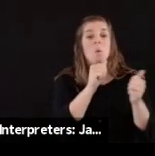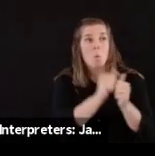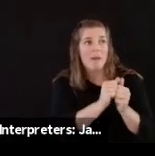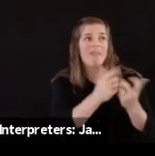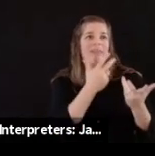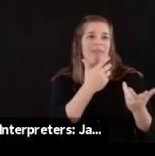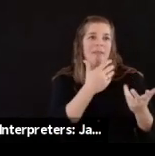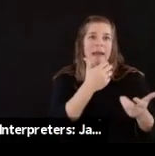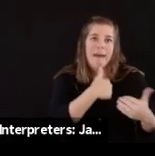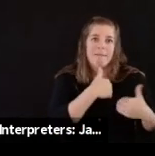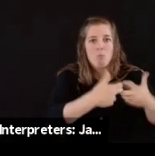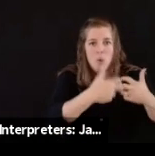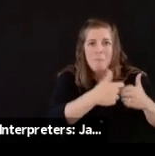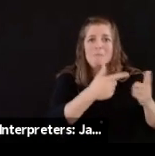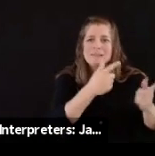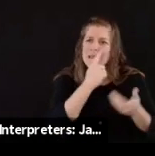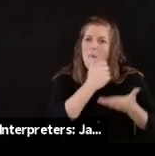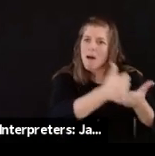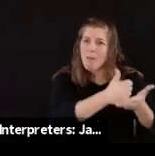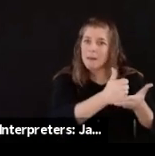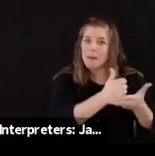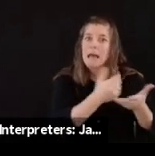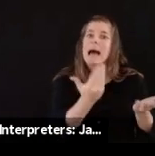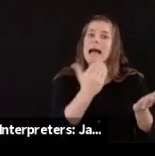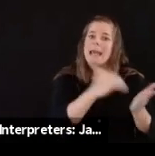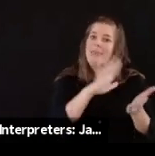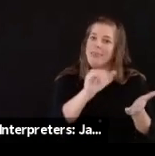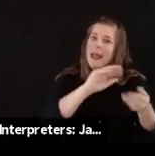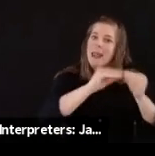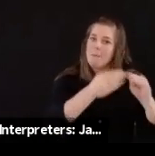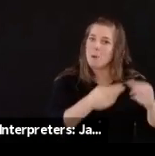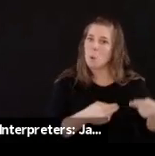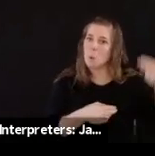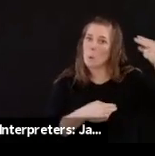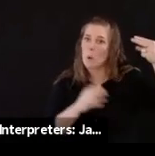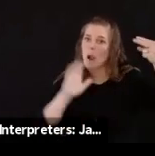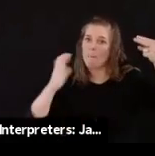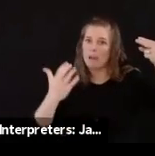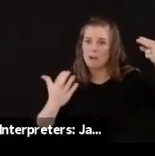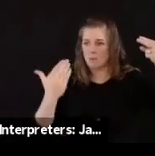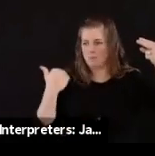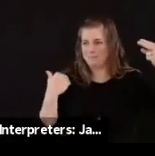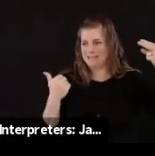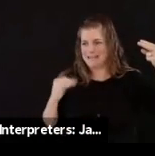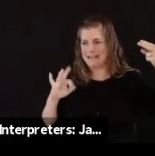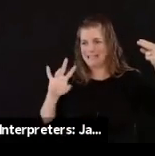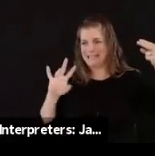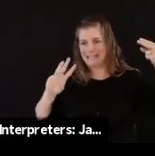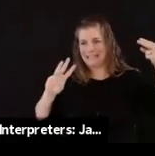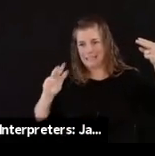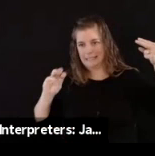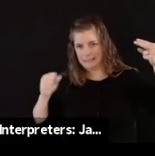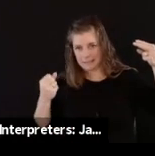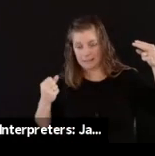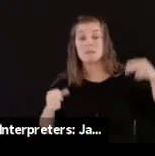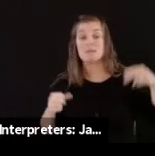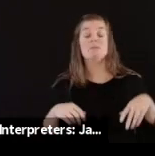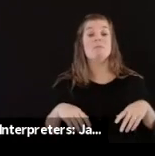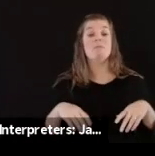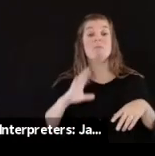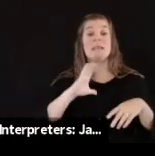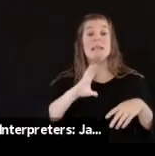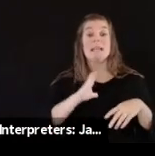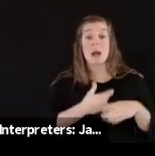them. Again, the highest number of people to say that since the late 1960s. And research shows us that working